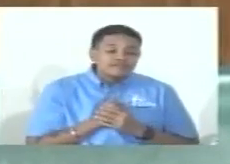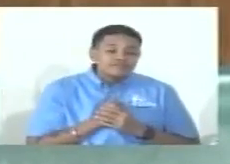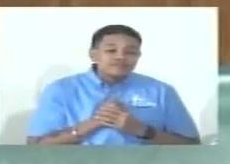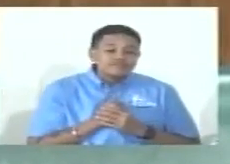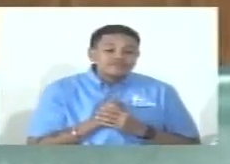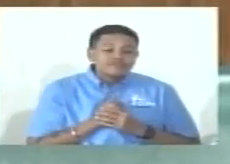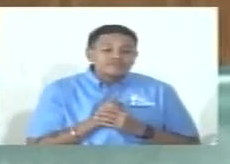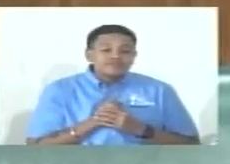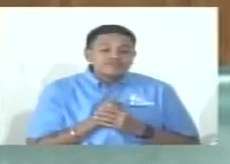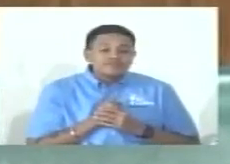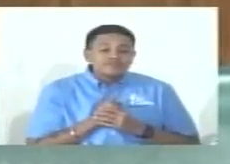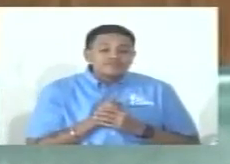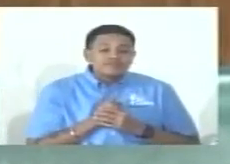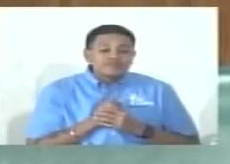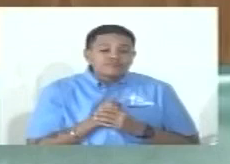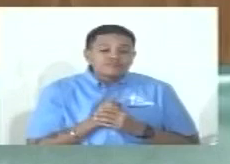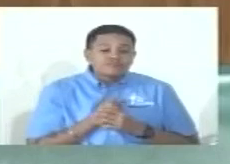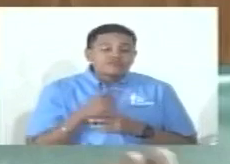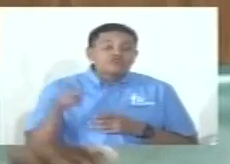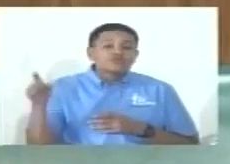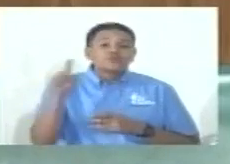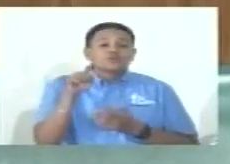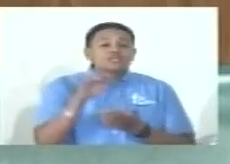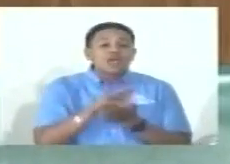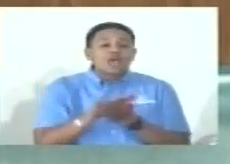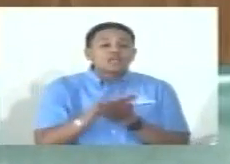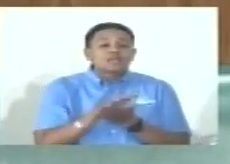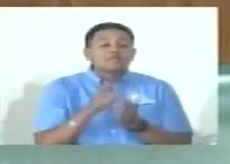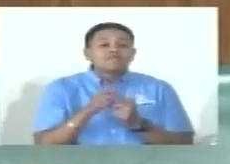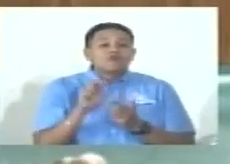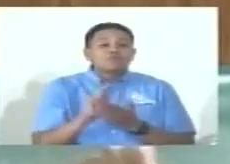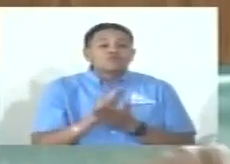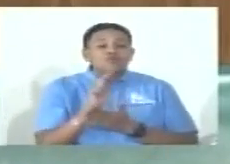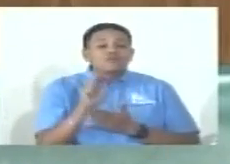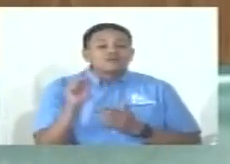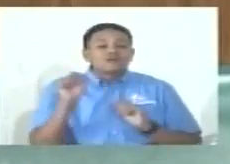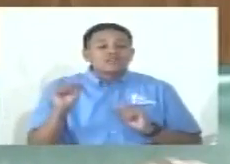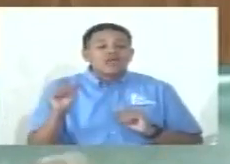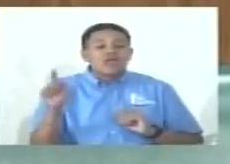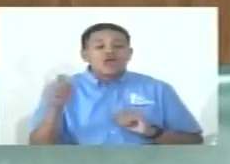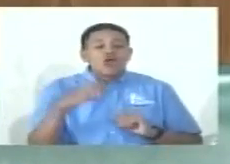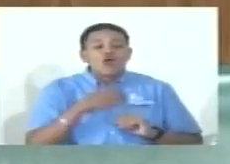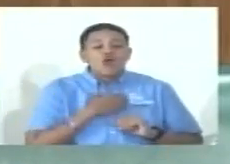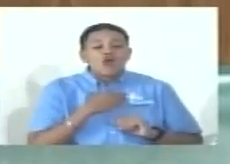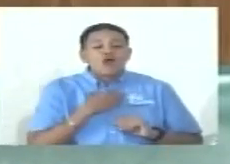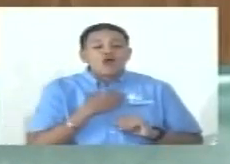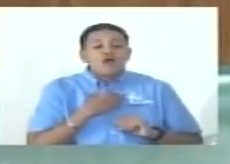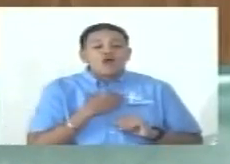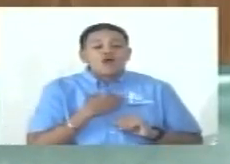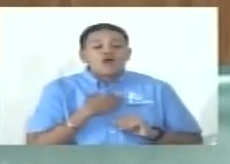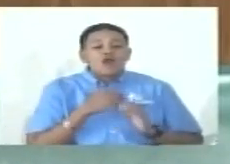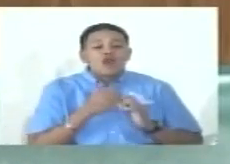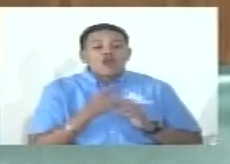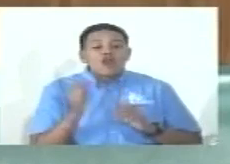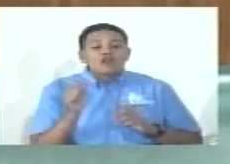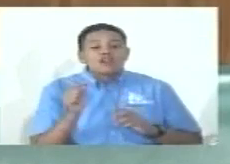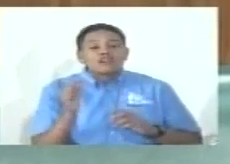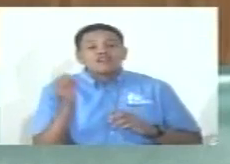that those academics from university can complain about